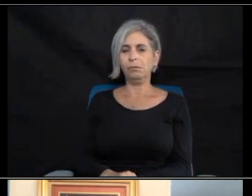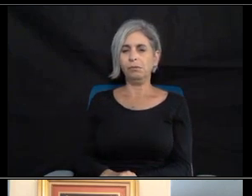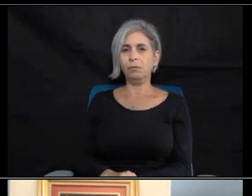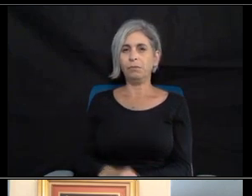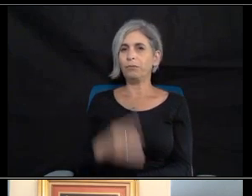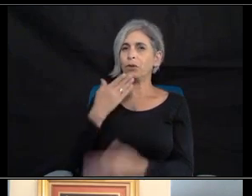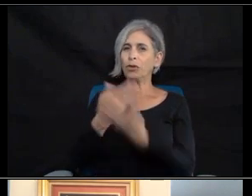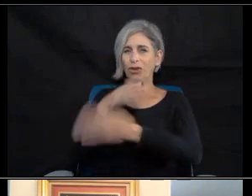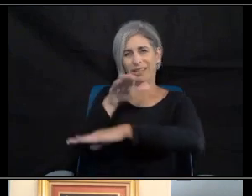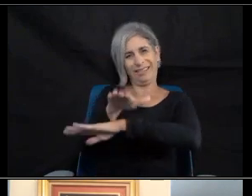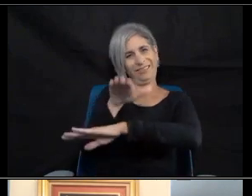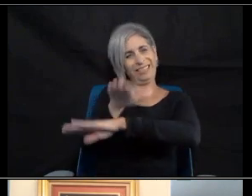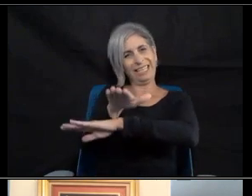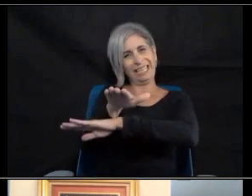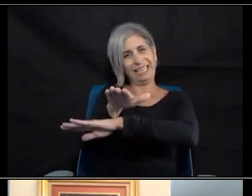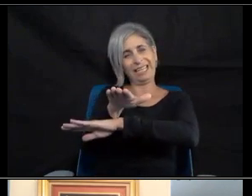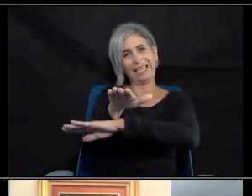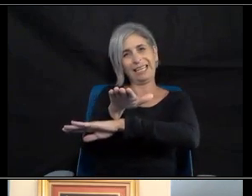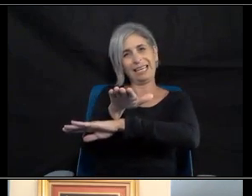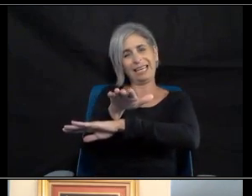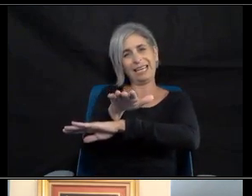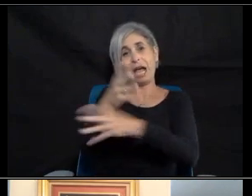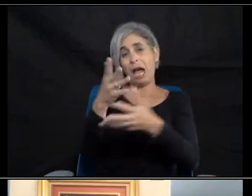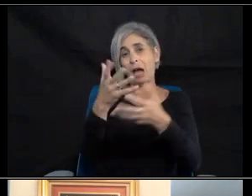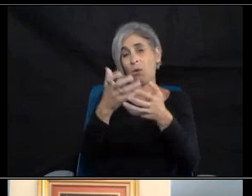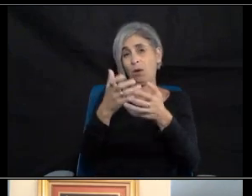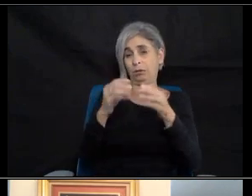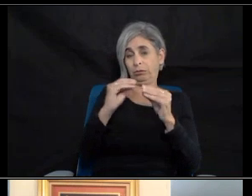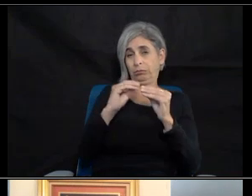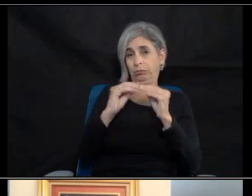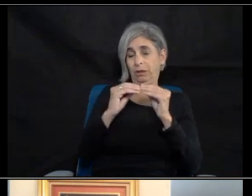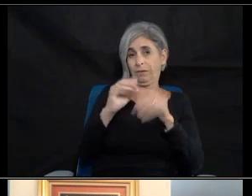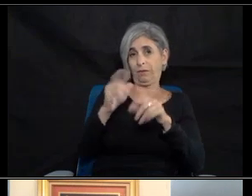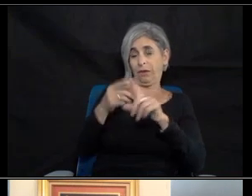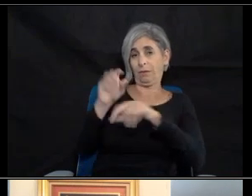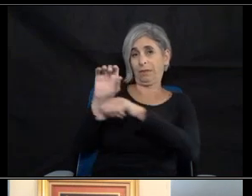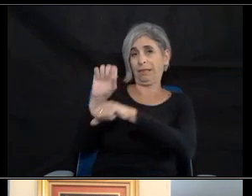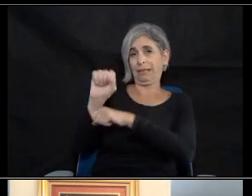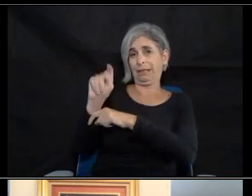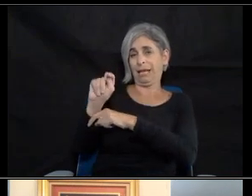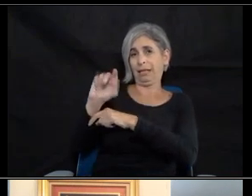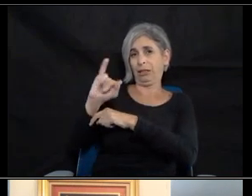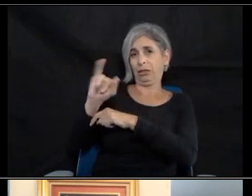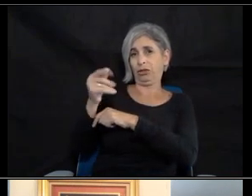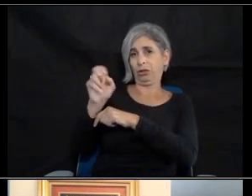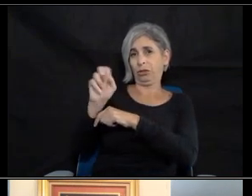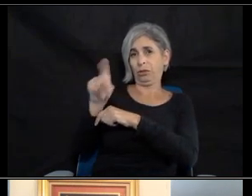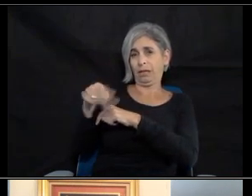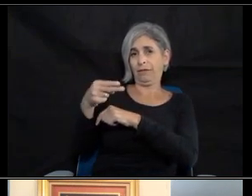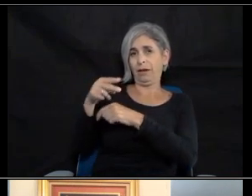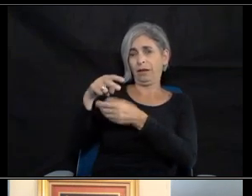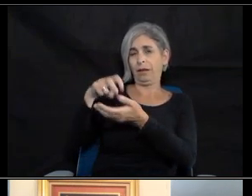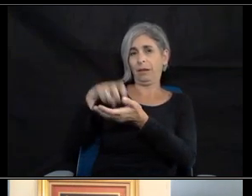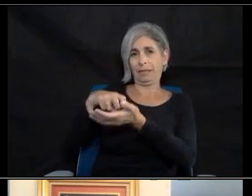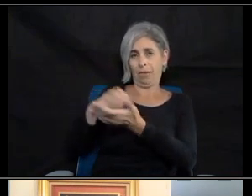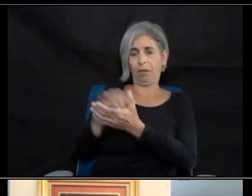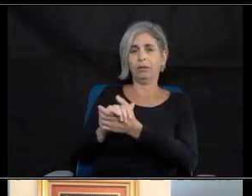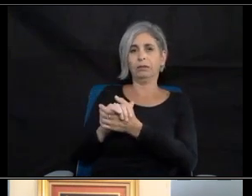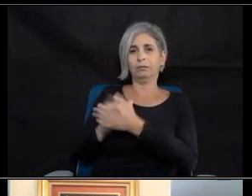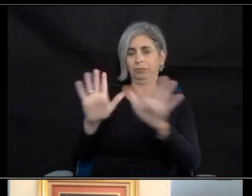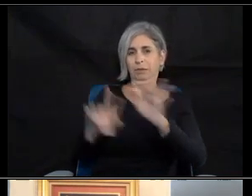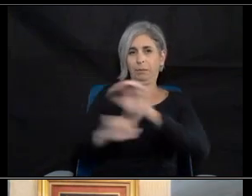Good evening. I just want to correct that. I'm actually from St. Joseph's Episcopal School. Okay. So that's